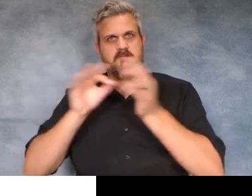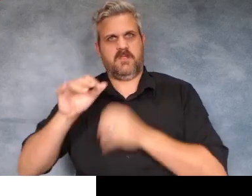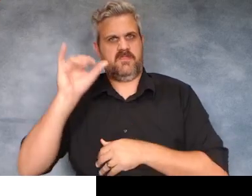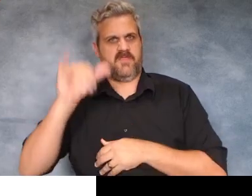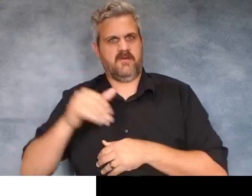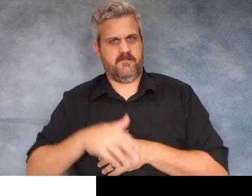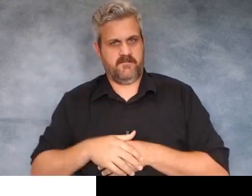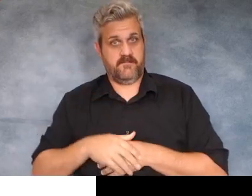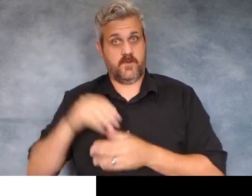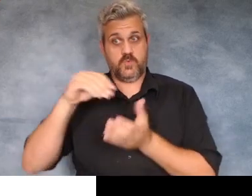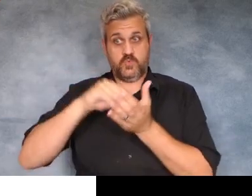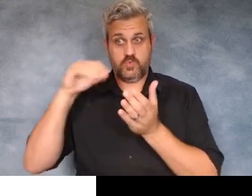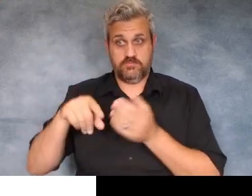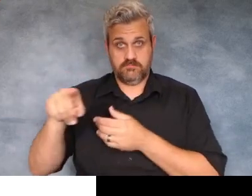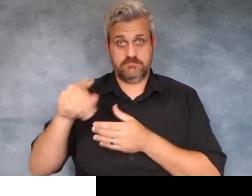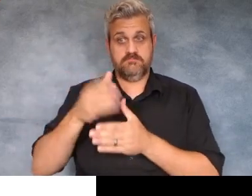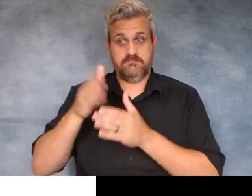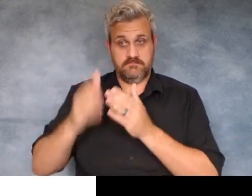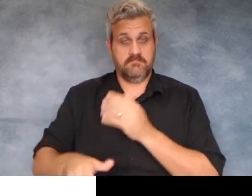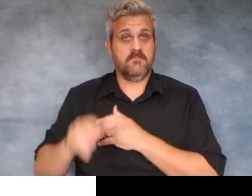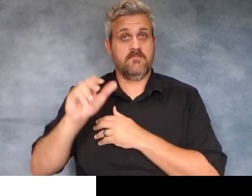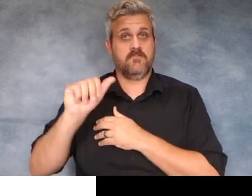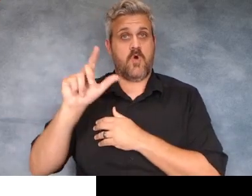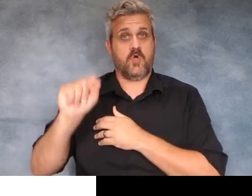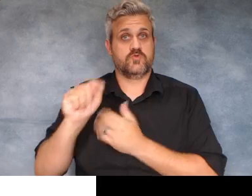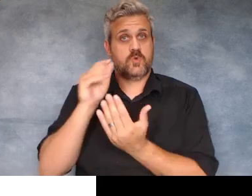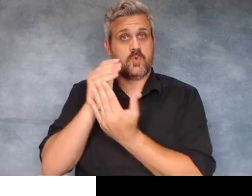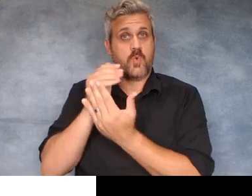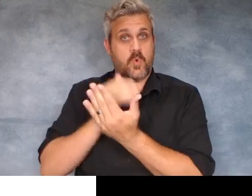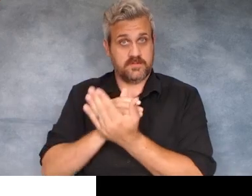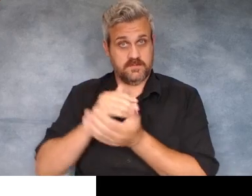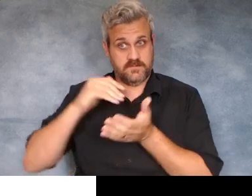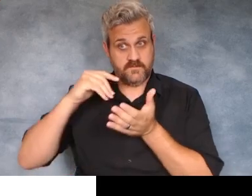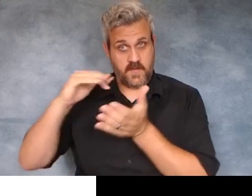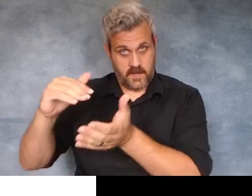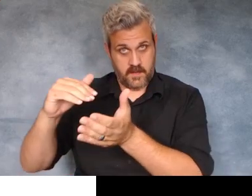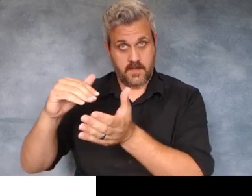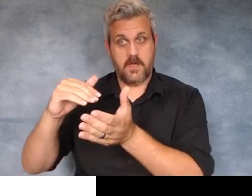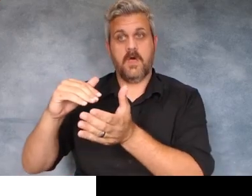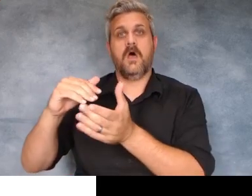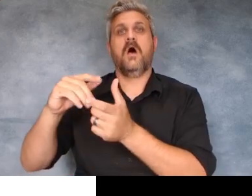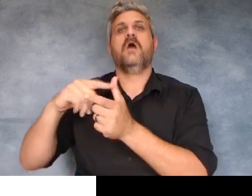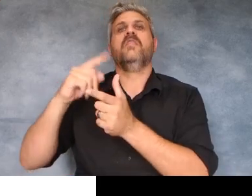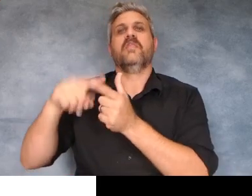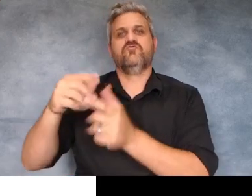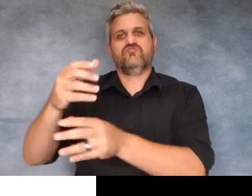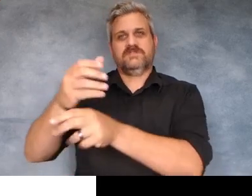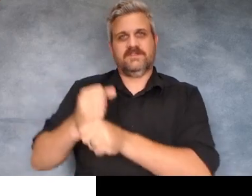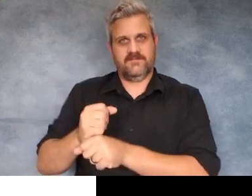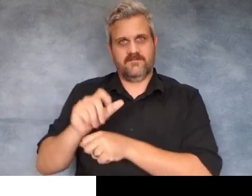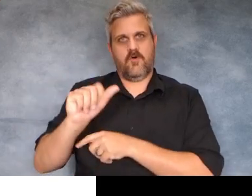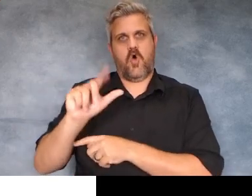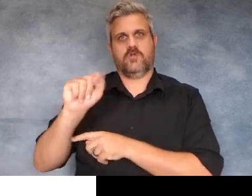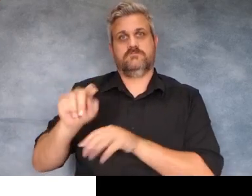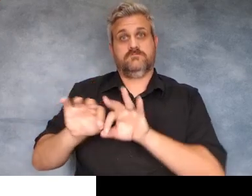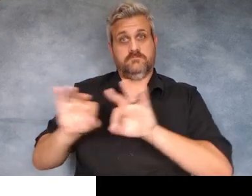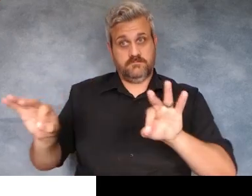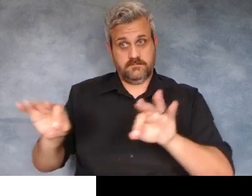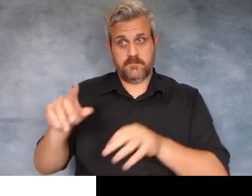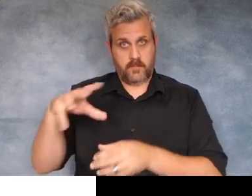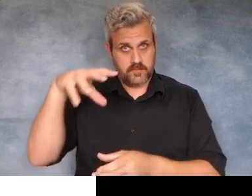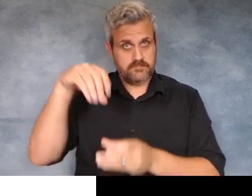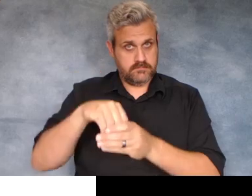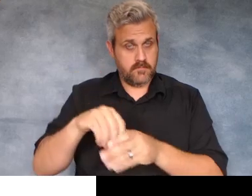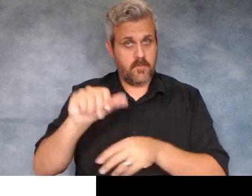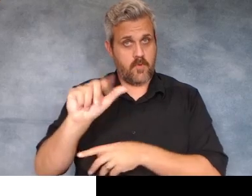who are completing an alternate course of study leading to an alternative high school diploma will participate in an alternate